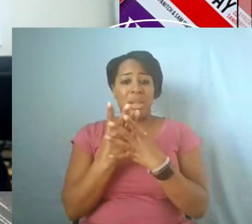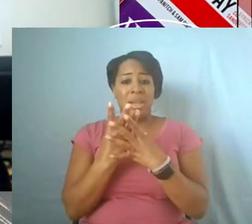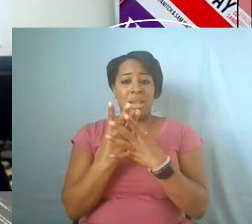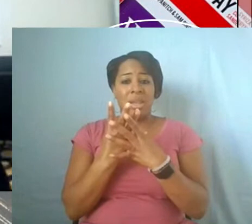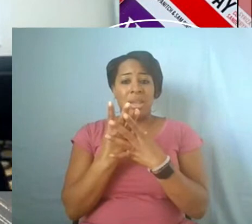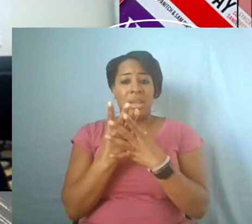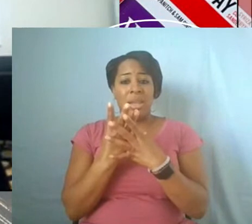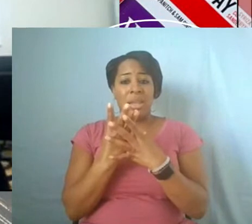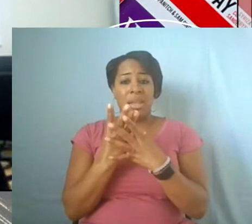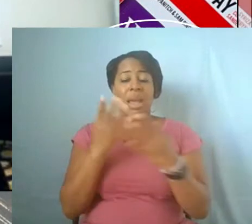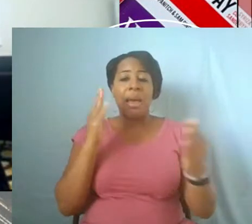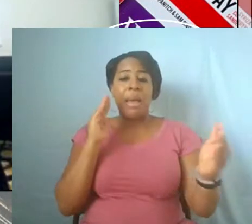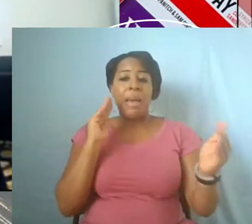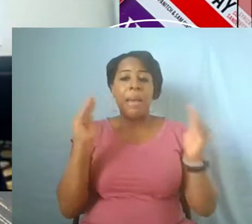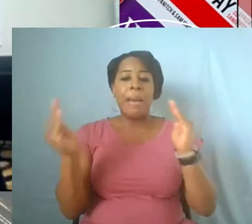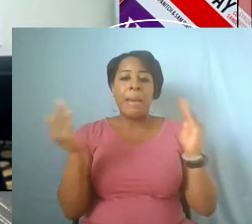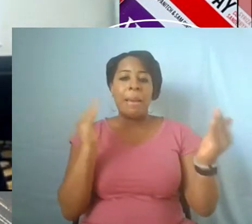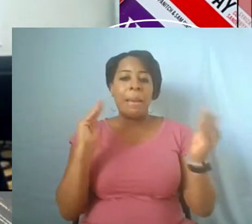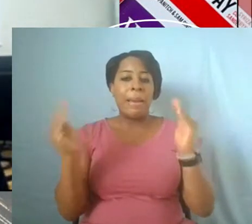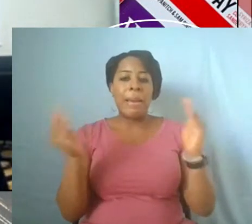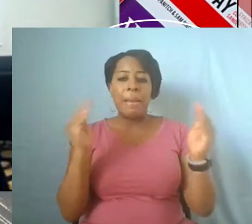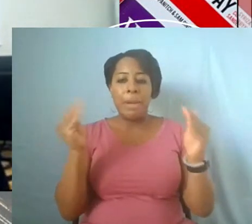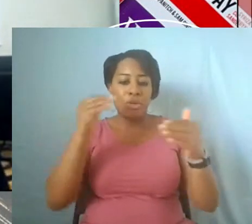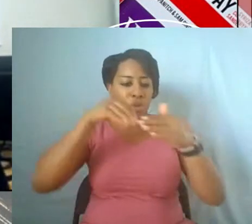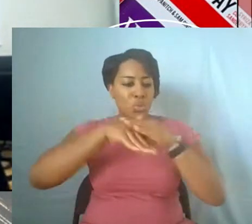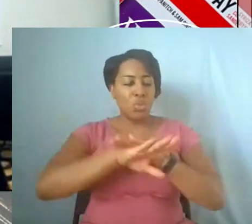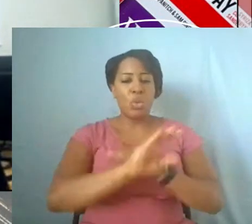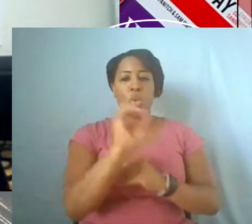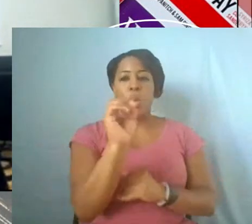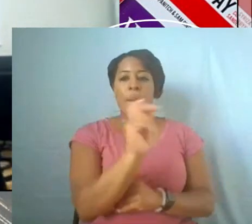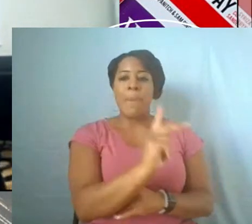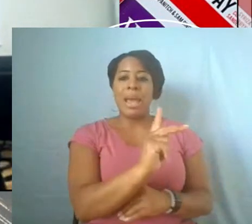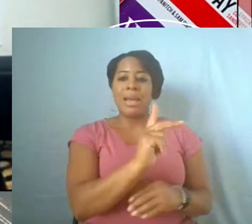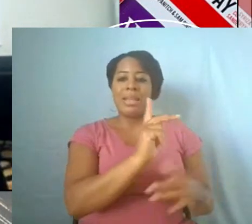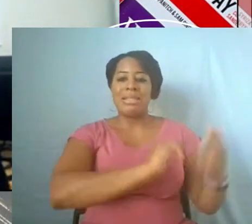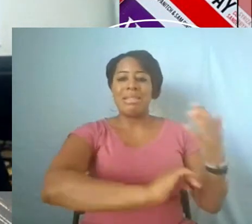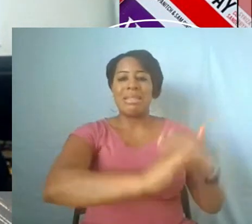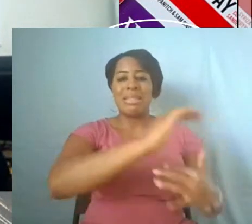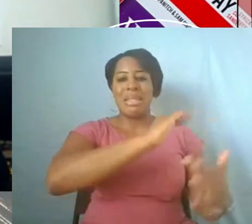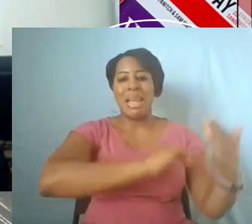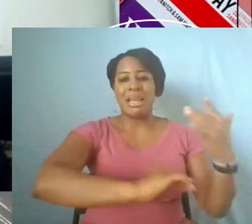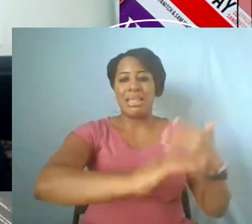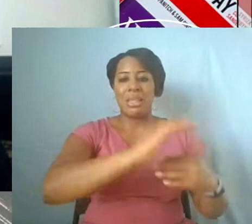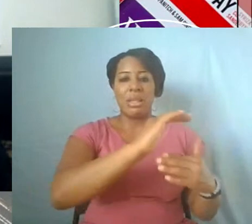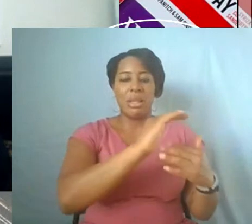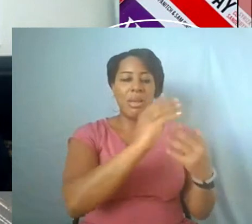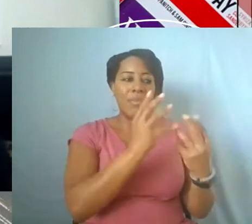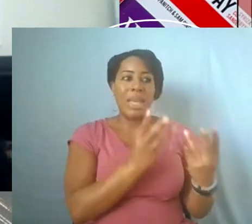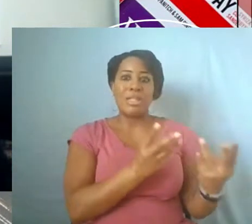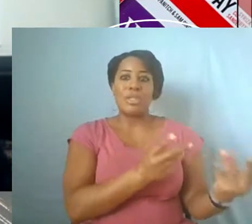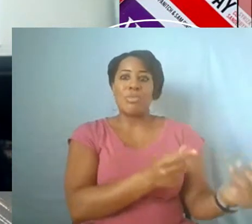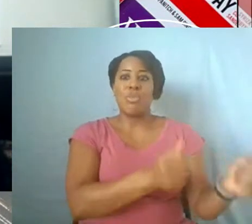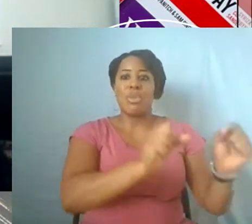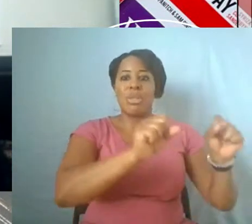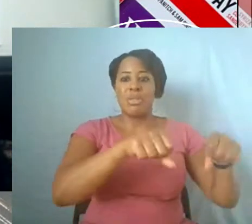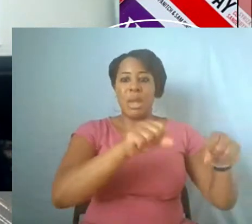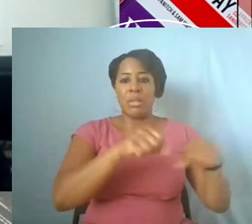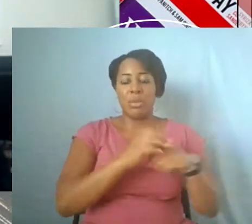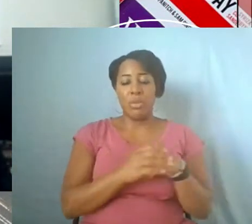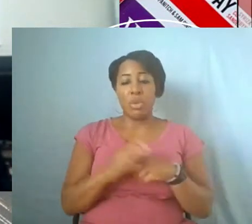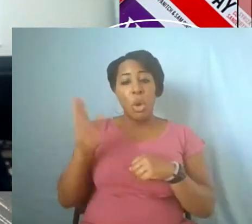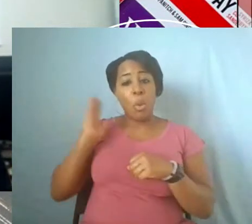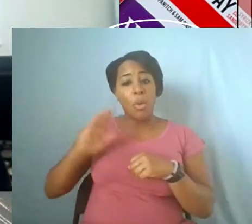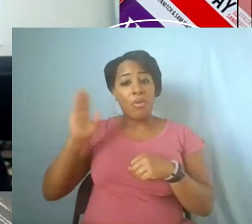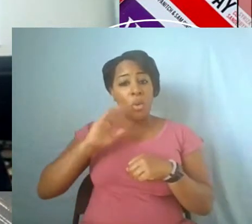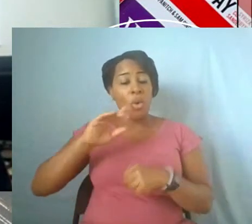to allow them to re-enter back into society as seamless as possible. So there was a time when parole agents didn't have a